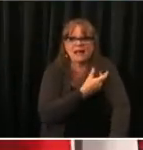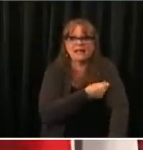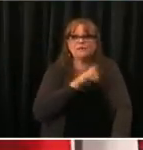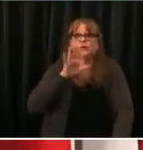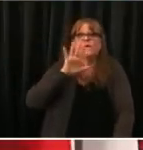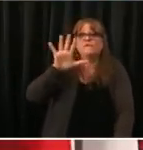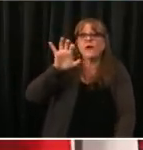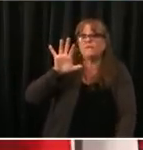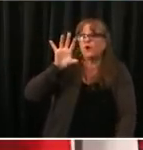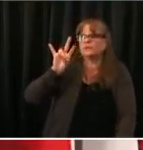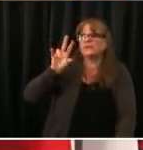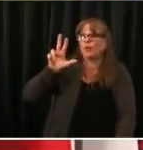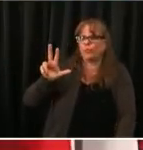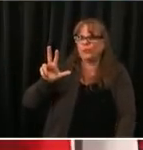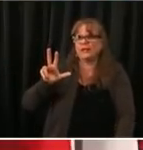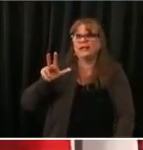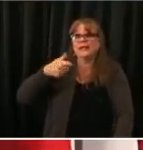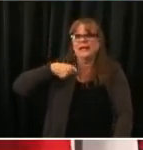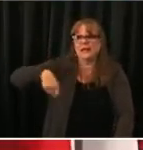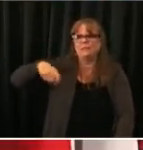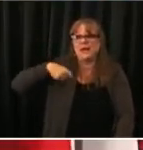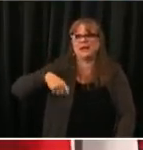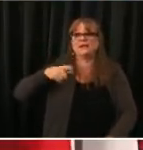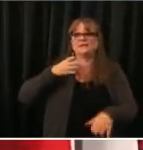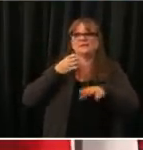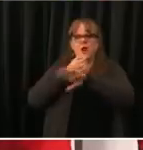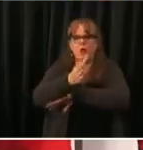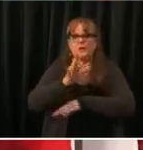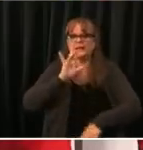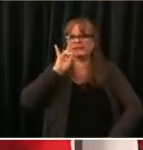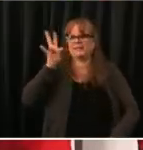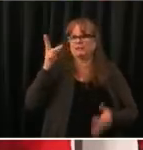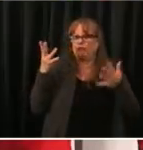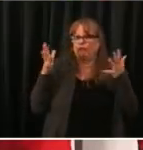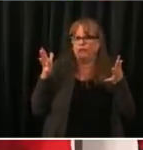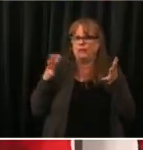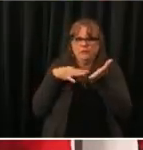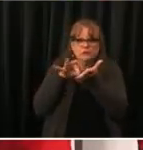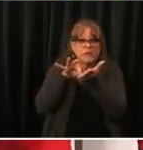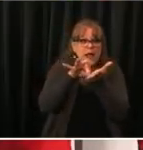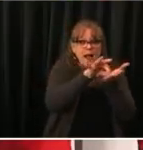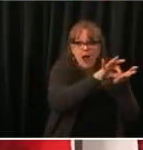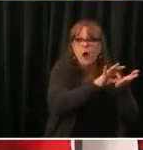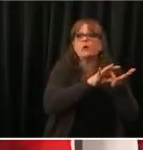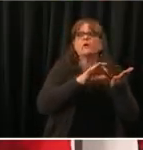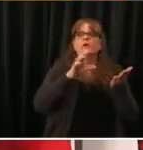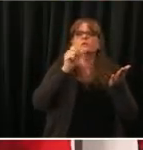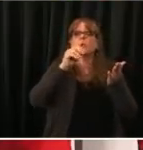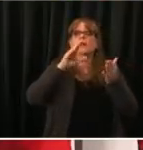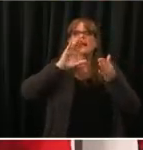older, and they will all be vaccinated right after it opens up February 8th to them.